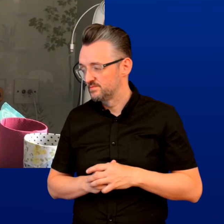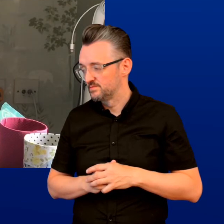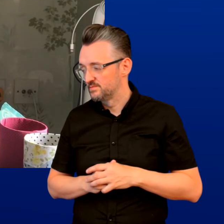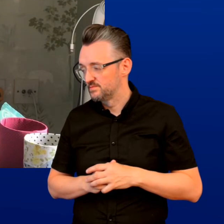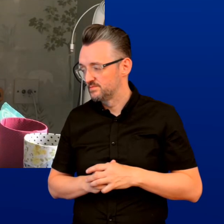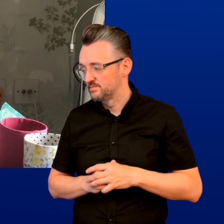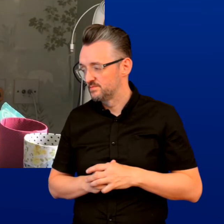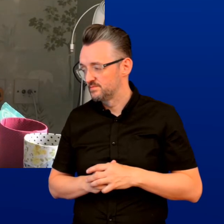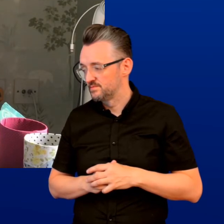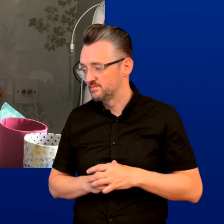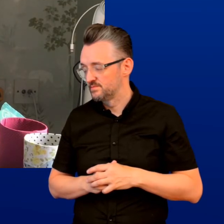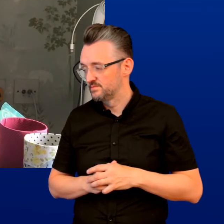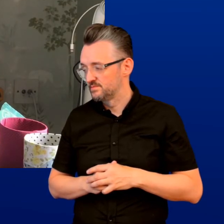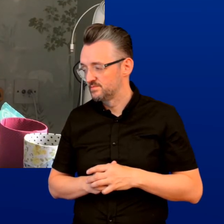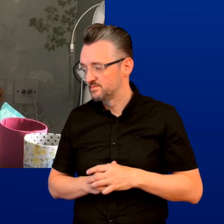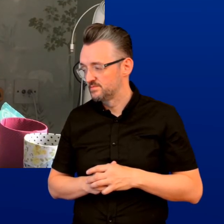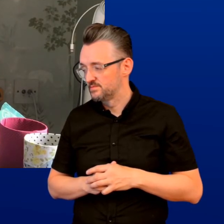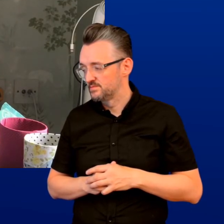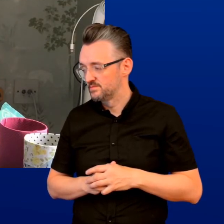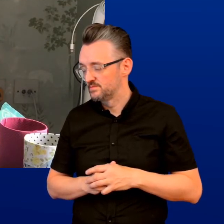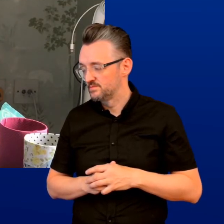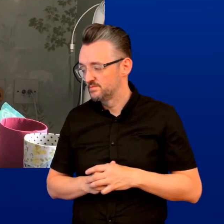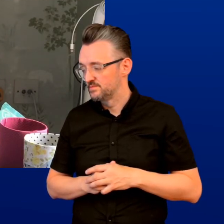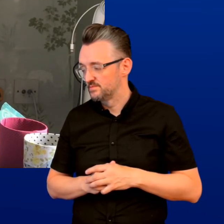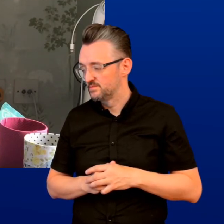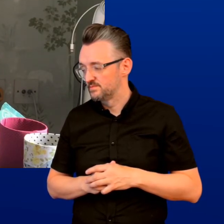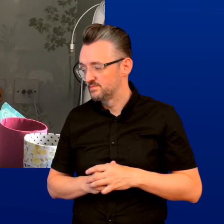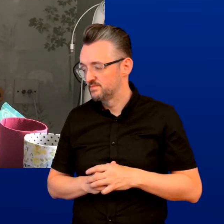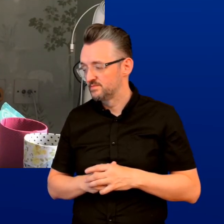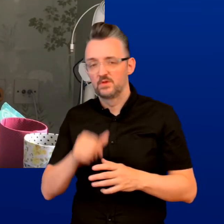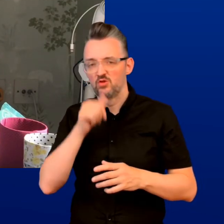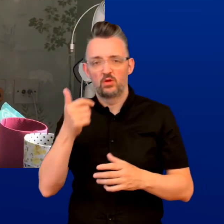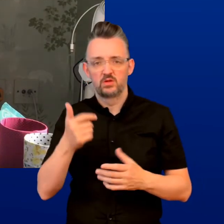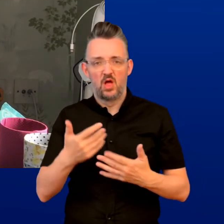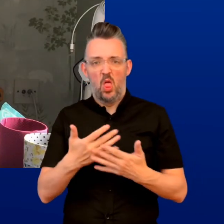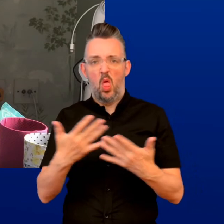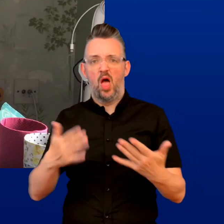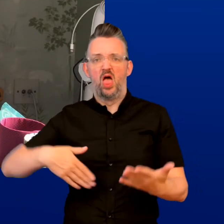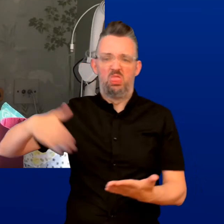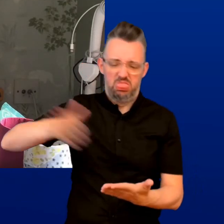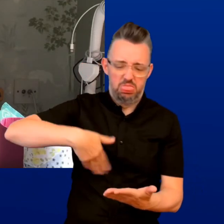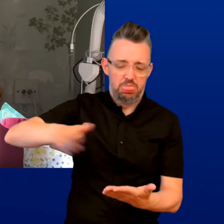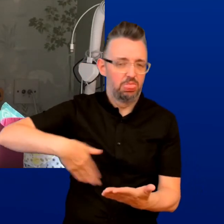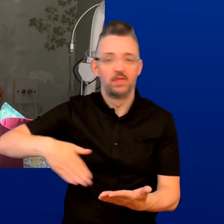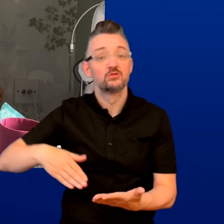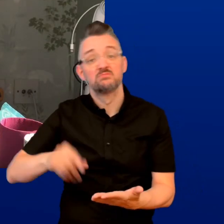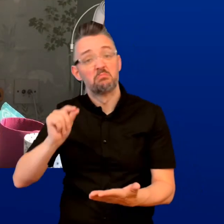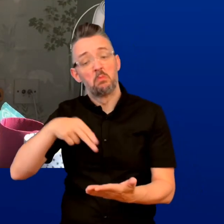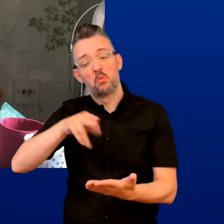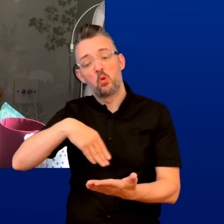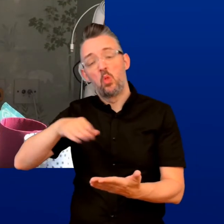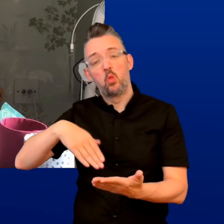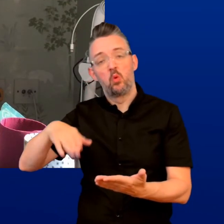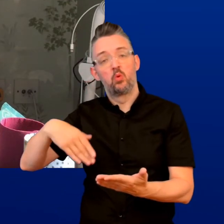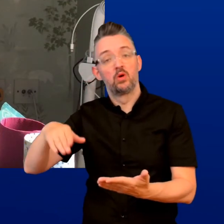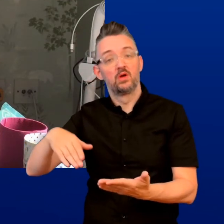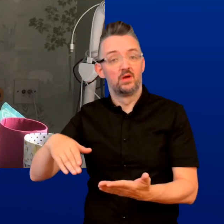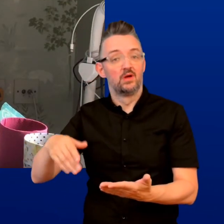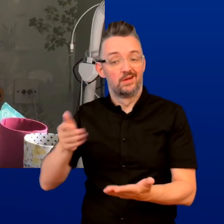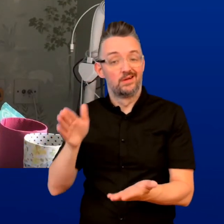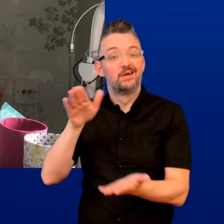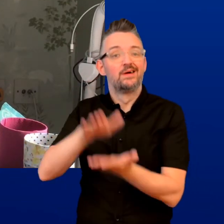You don't need to put, you put some glue on, but you don't need to put heavy loads on, because it